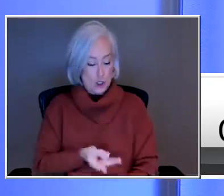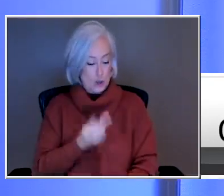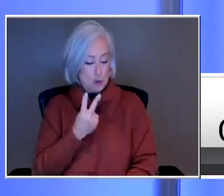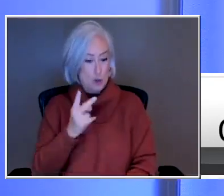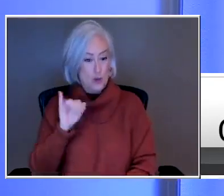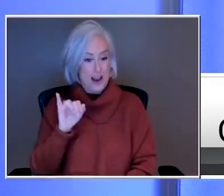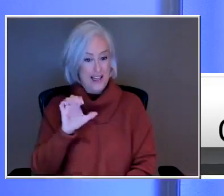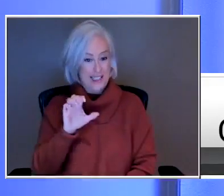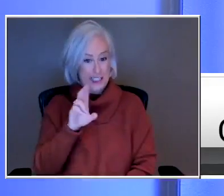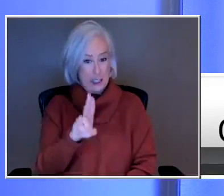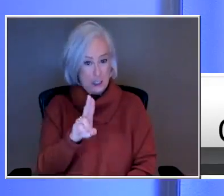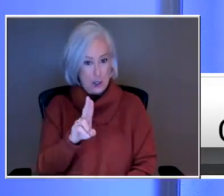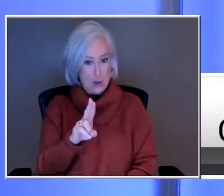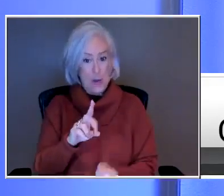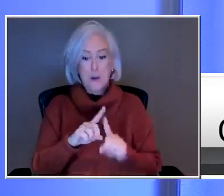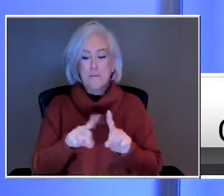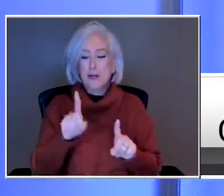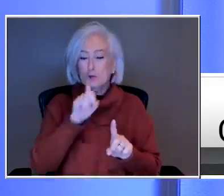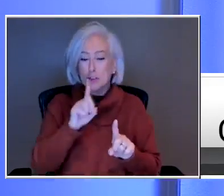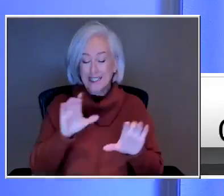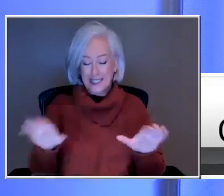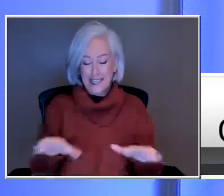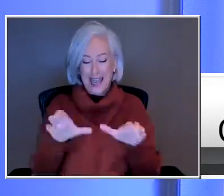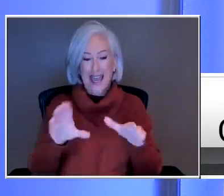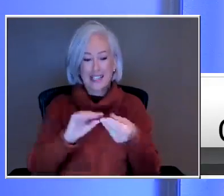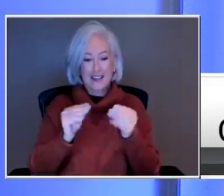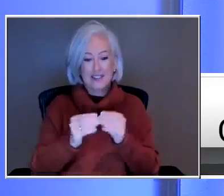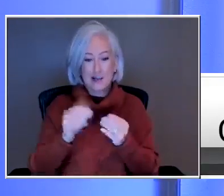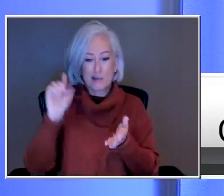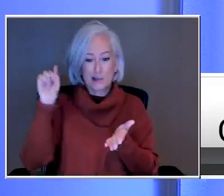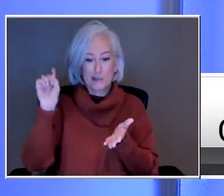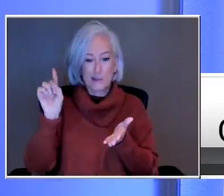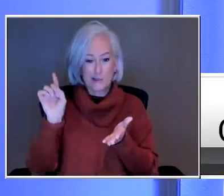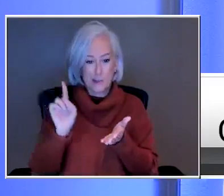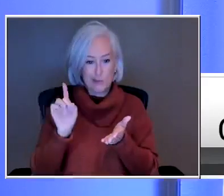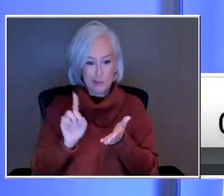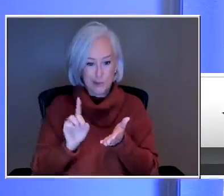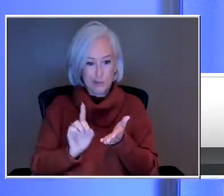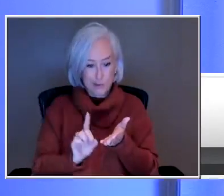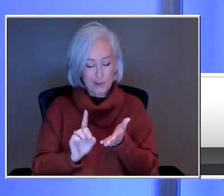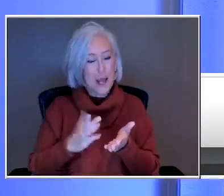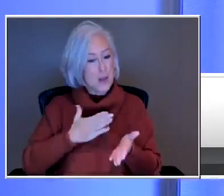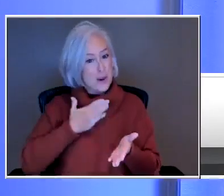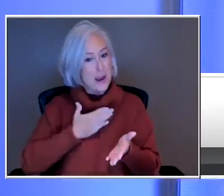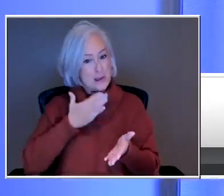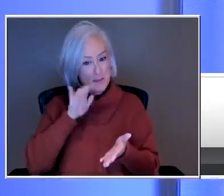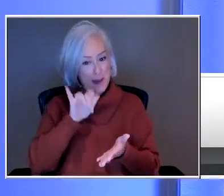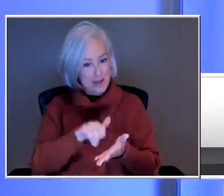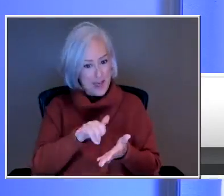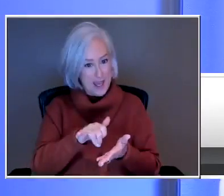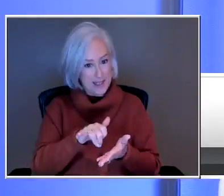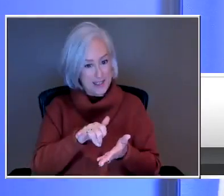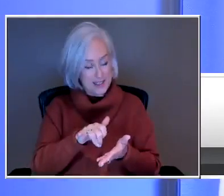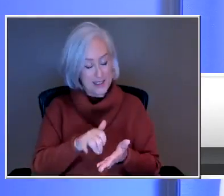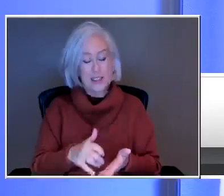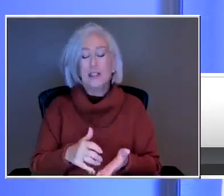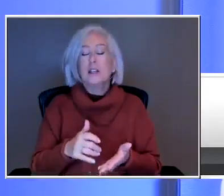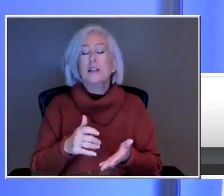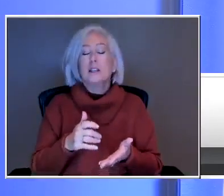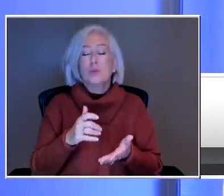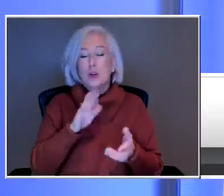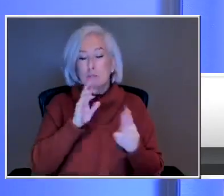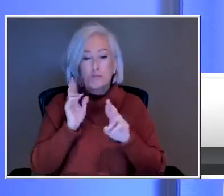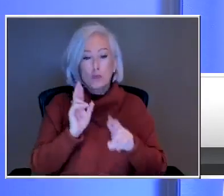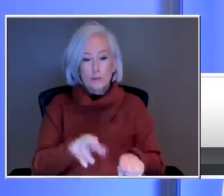numbers are going down, and that is something that we like to see. We also have been reporting the newest influenza and RSV, and we'll have those